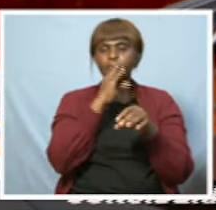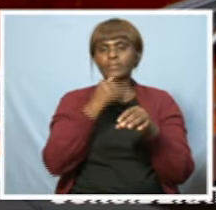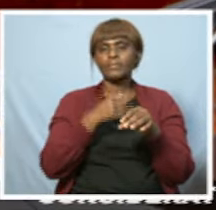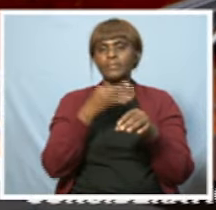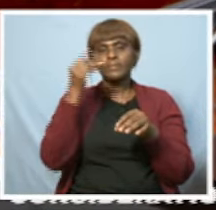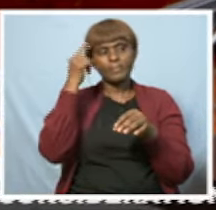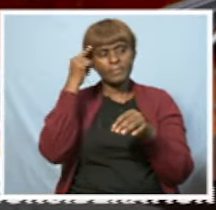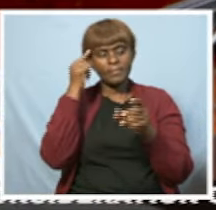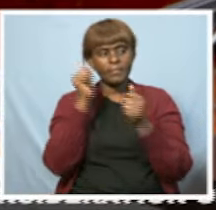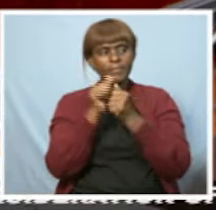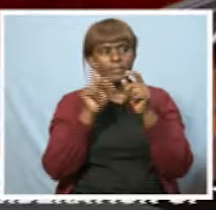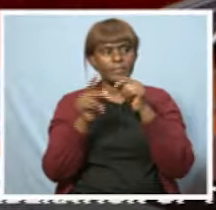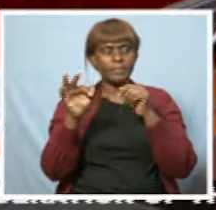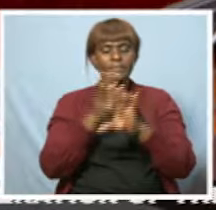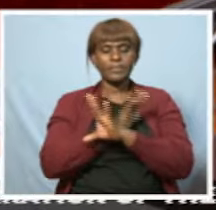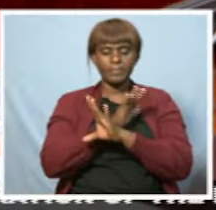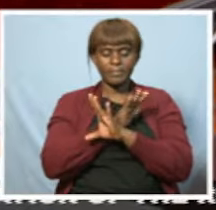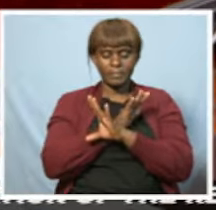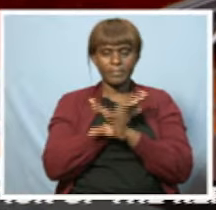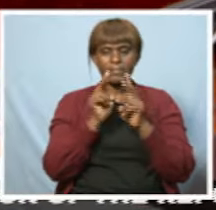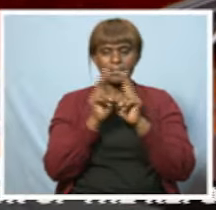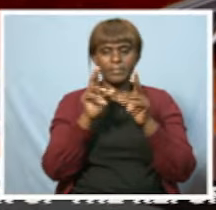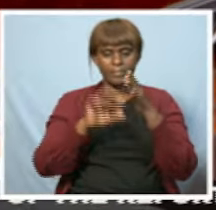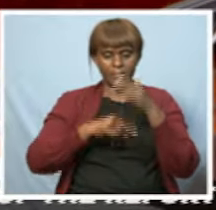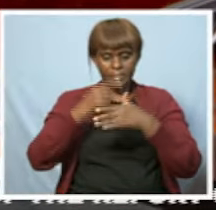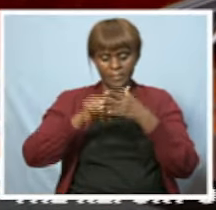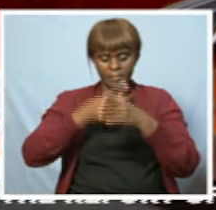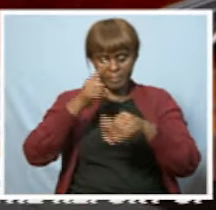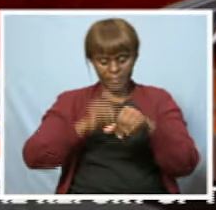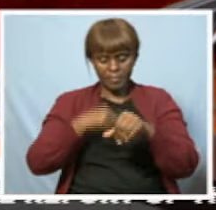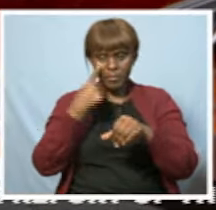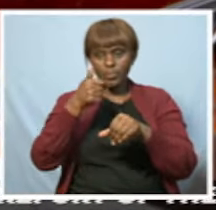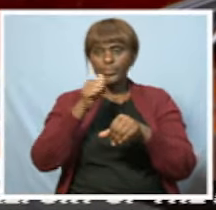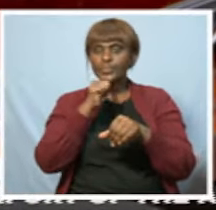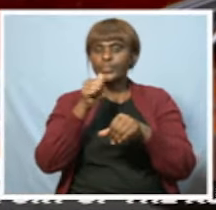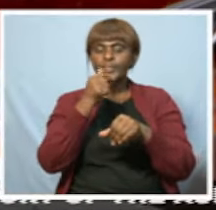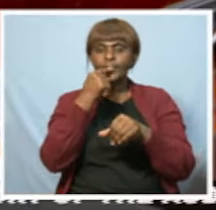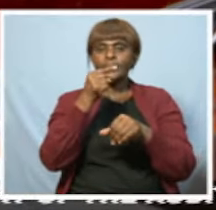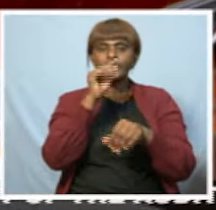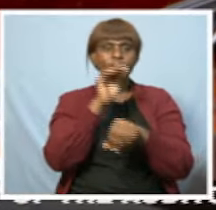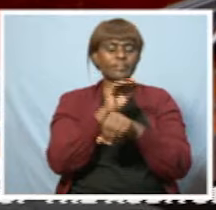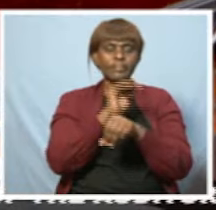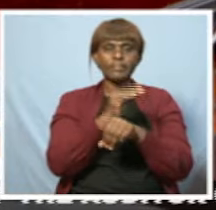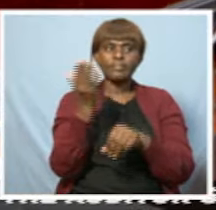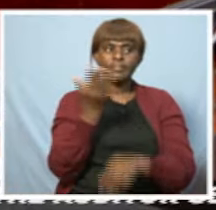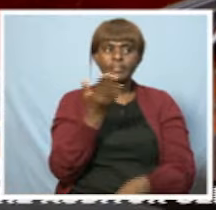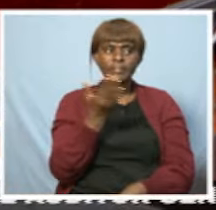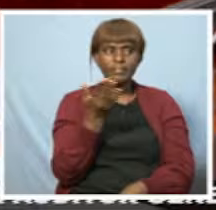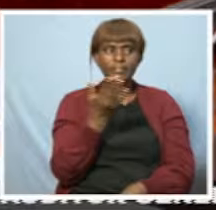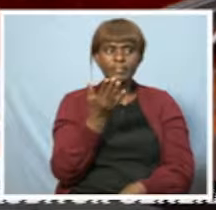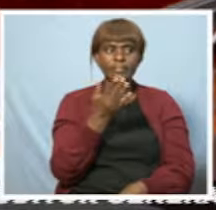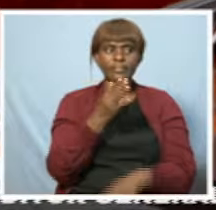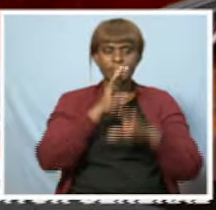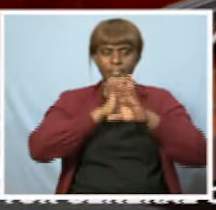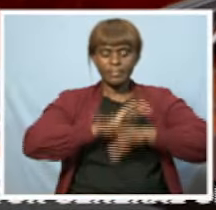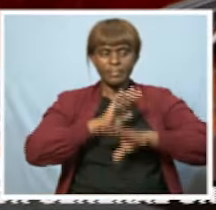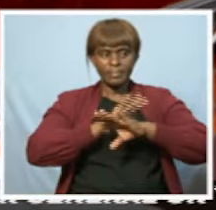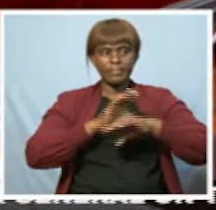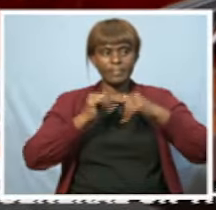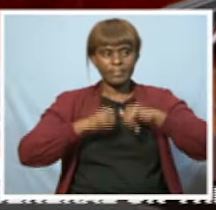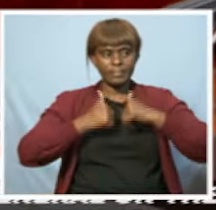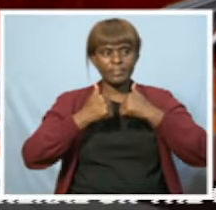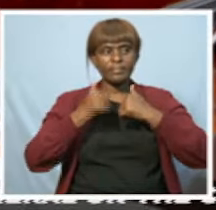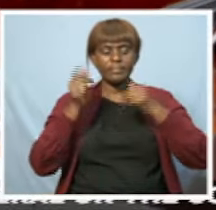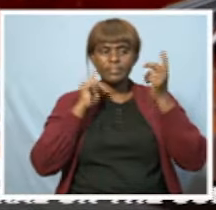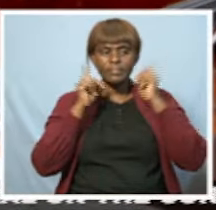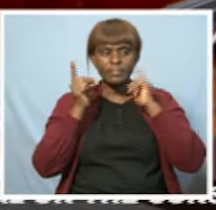the government and the people of Zambia. So next time, those who didn't say something, be comforted that we actually